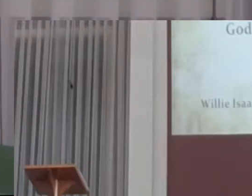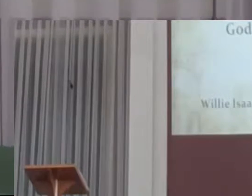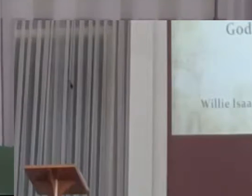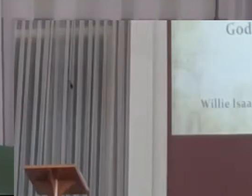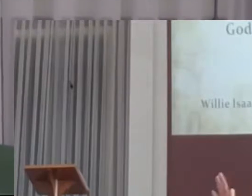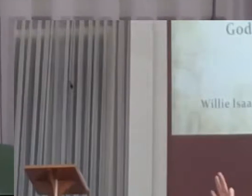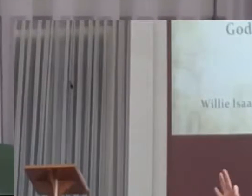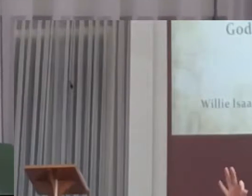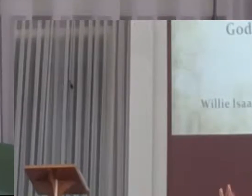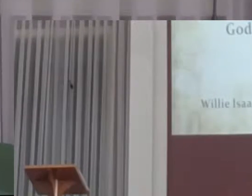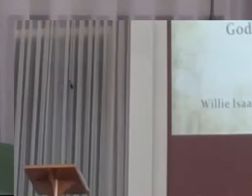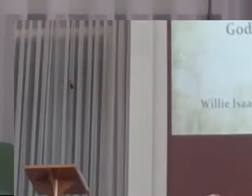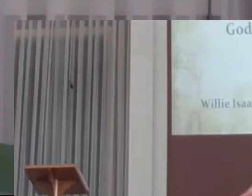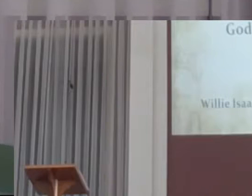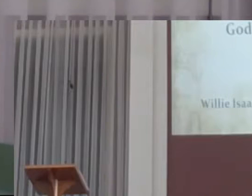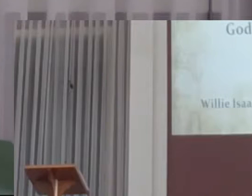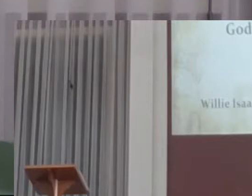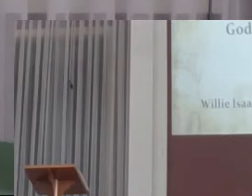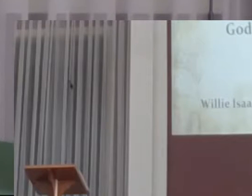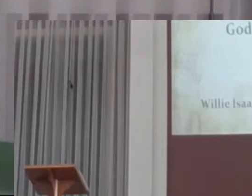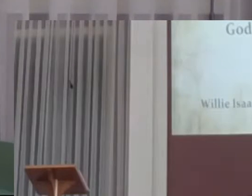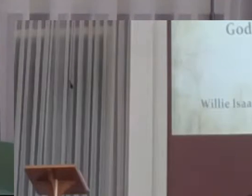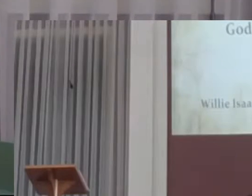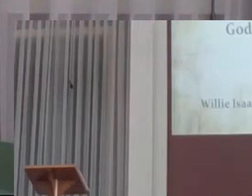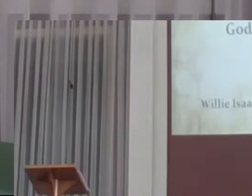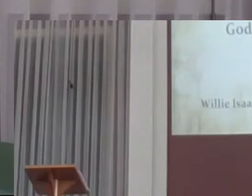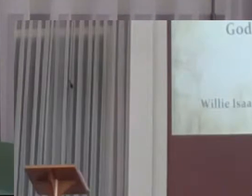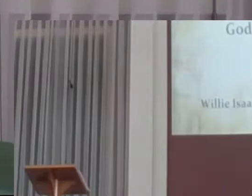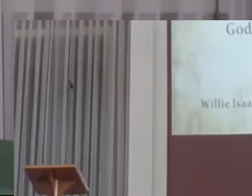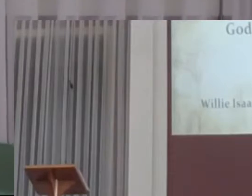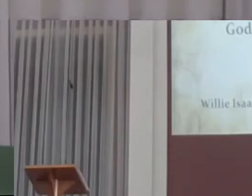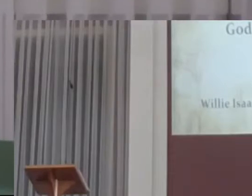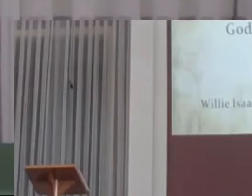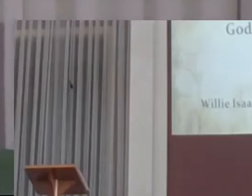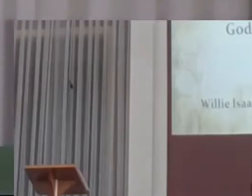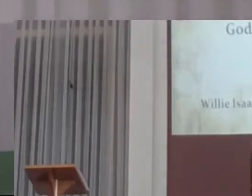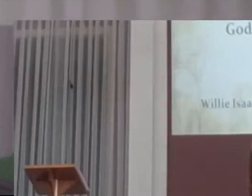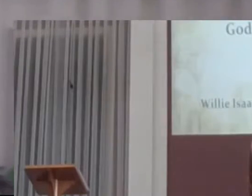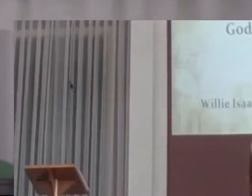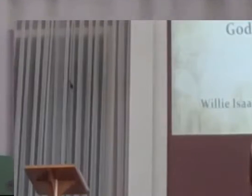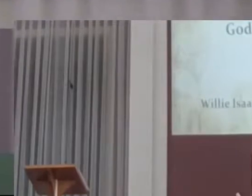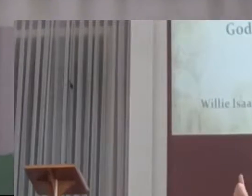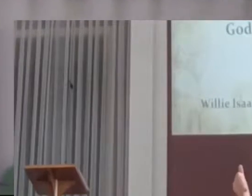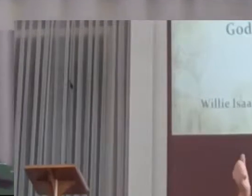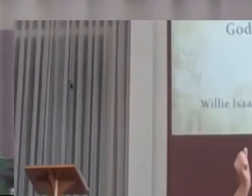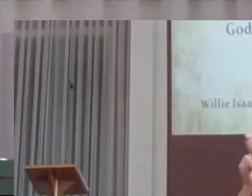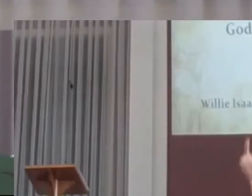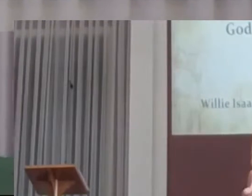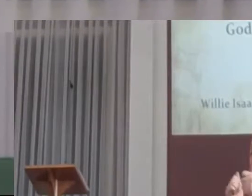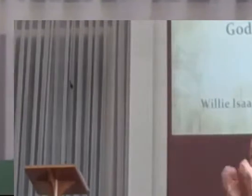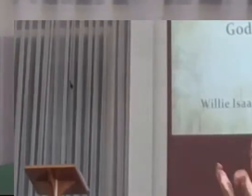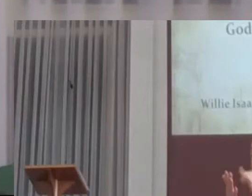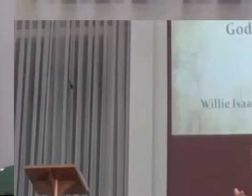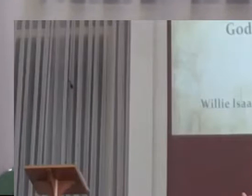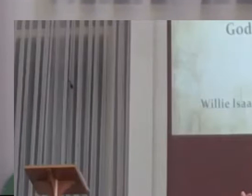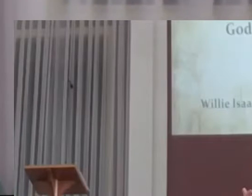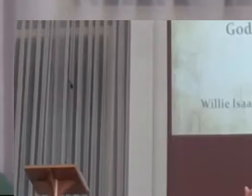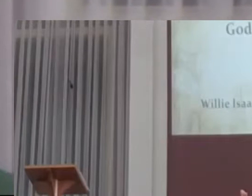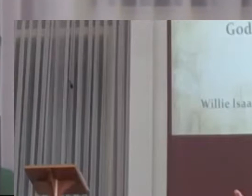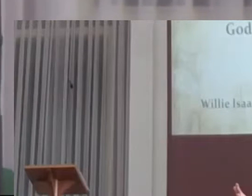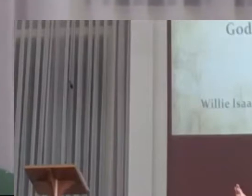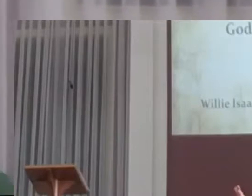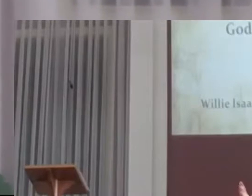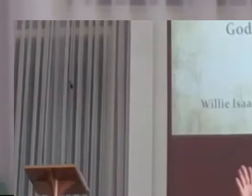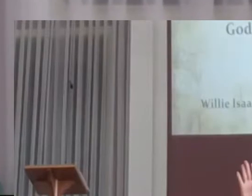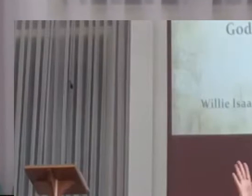that we are free, I think I think to a certain extent we have taken that